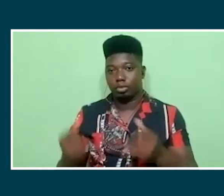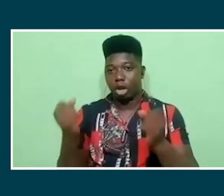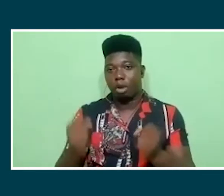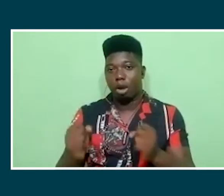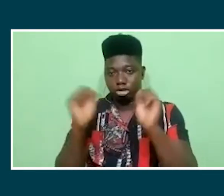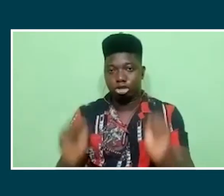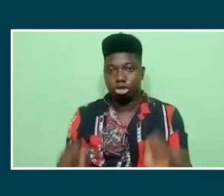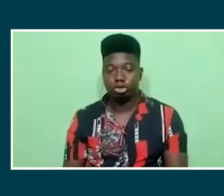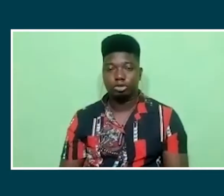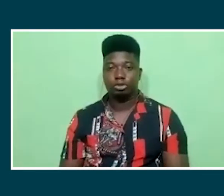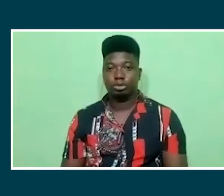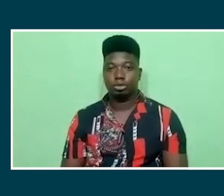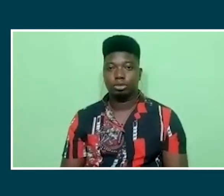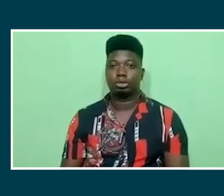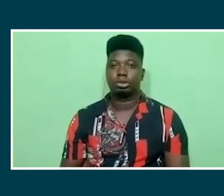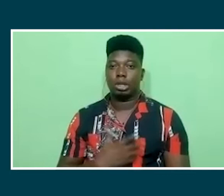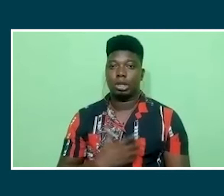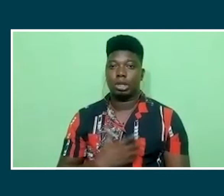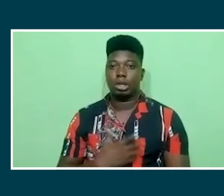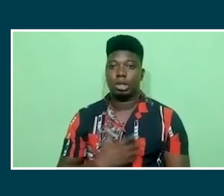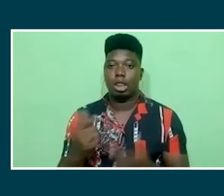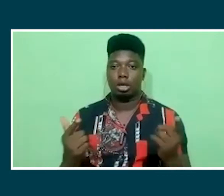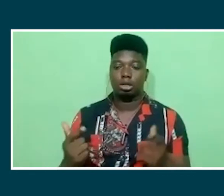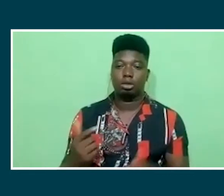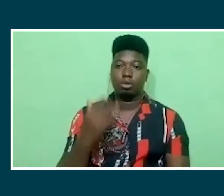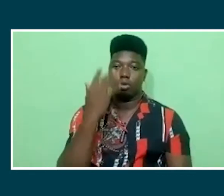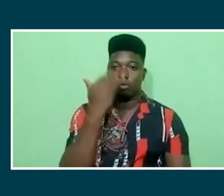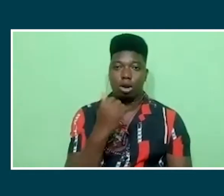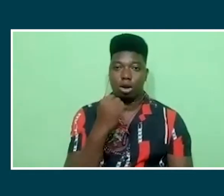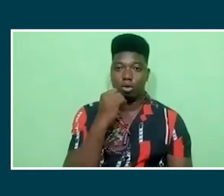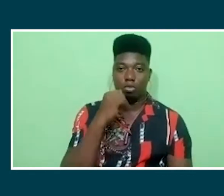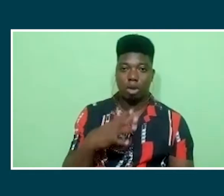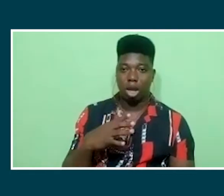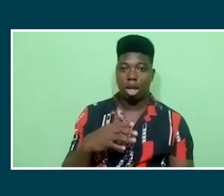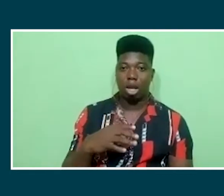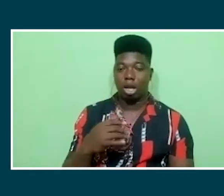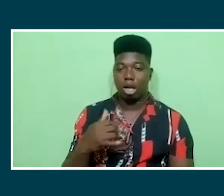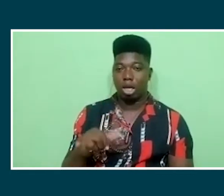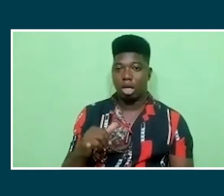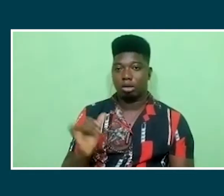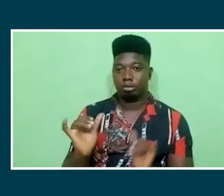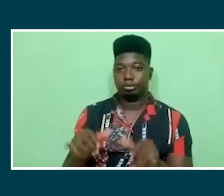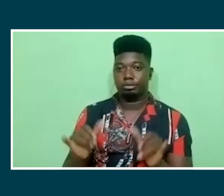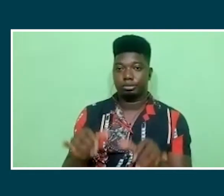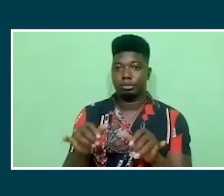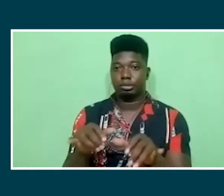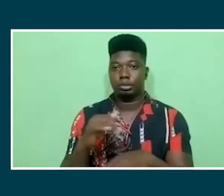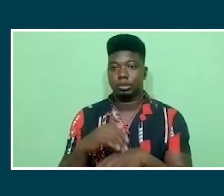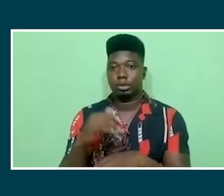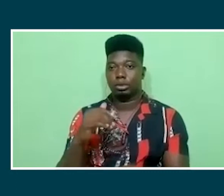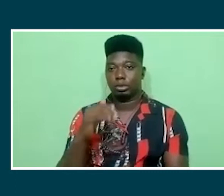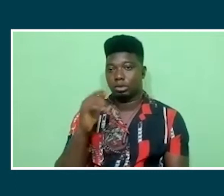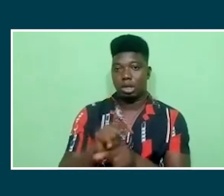out there around why do women still consistently at 51, 52% of the time